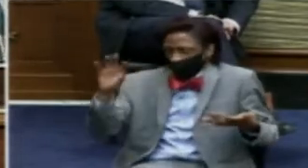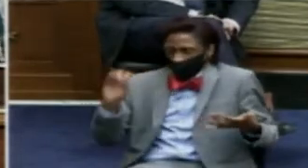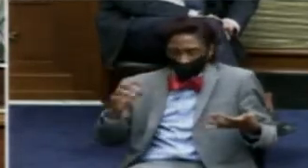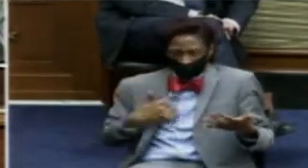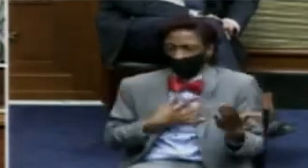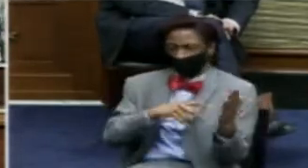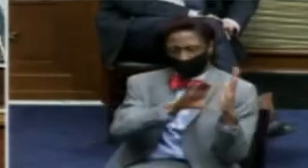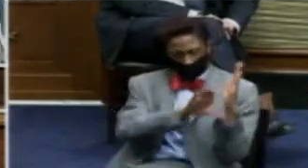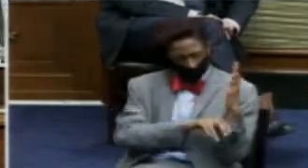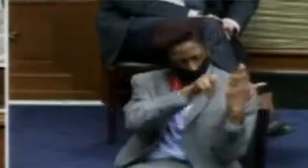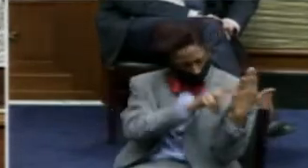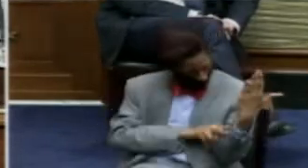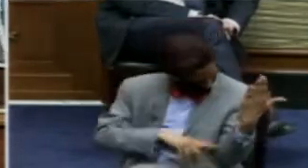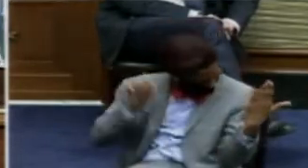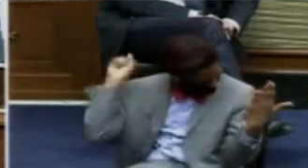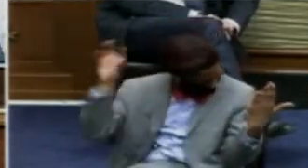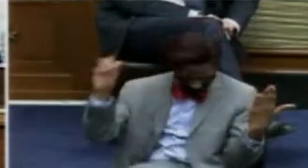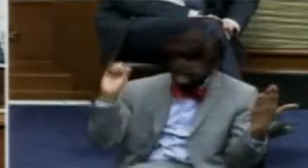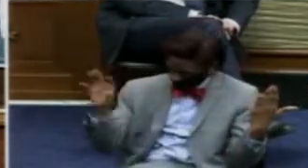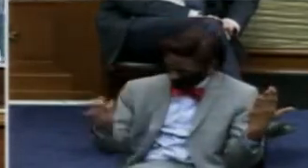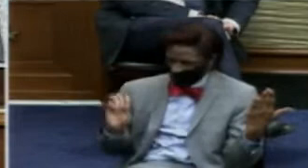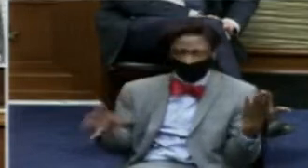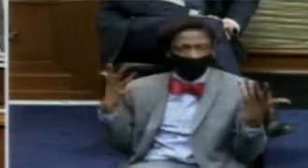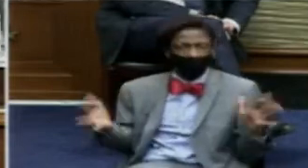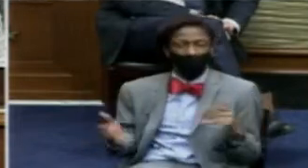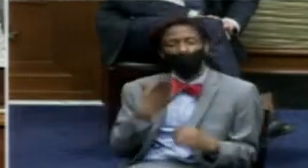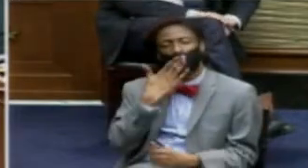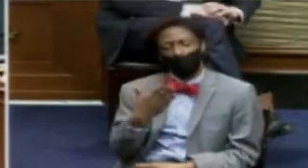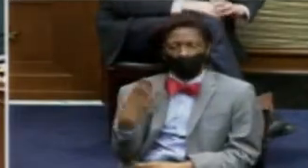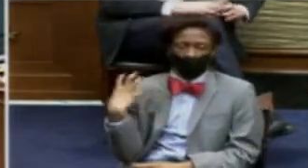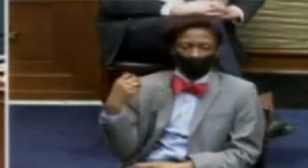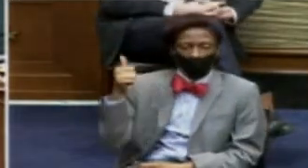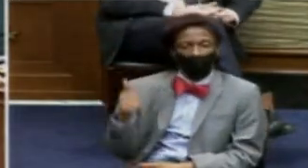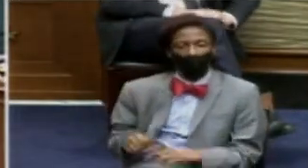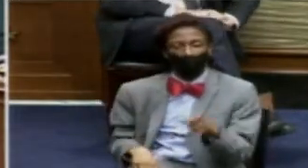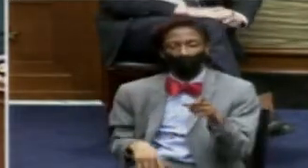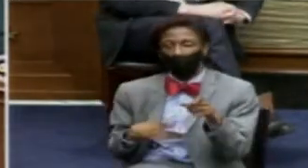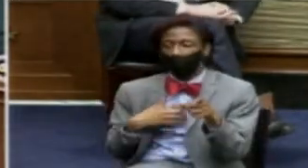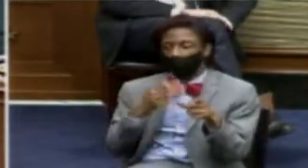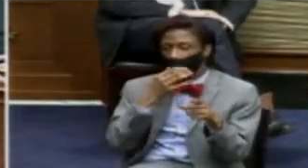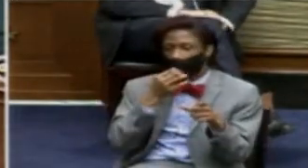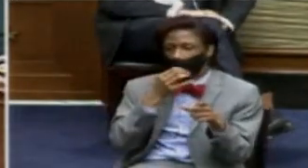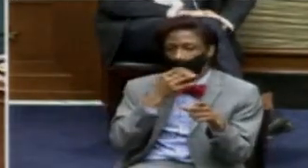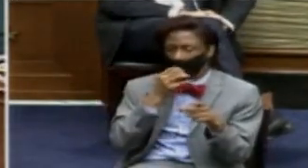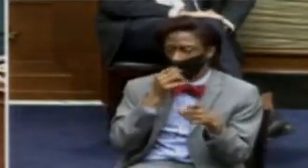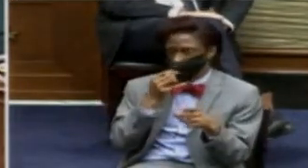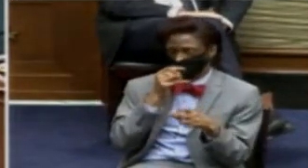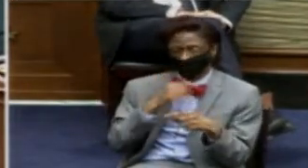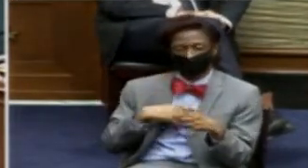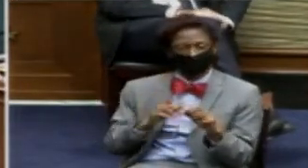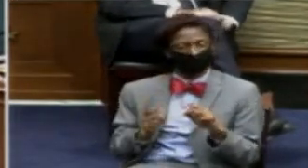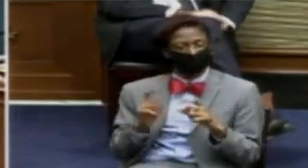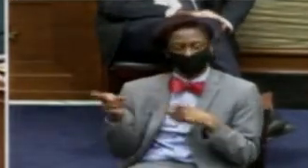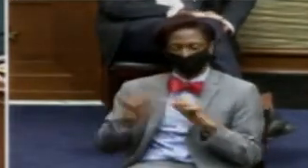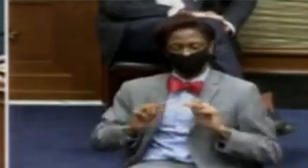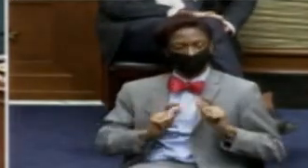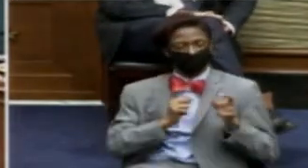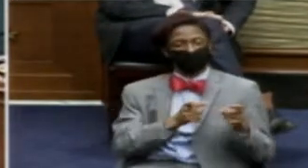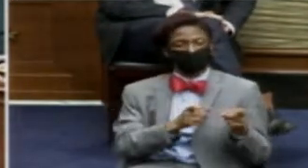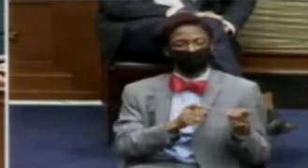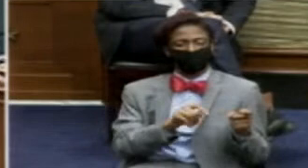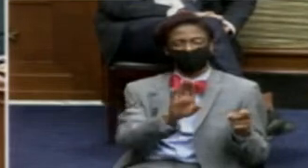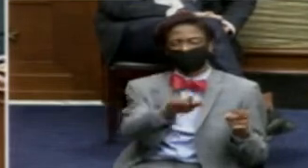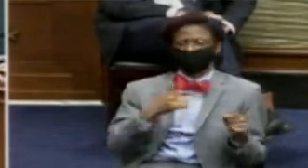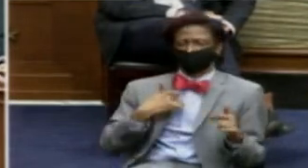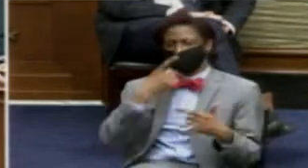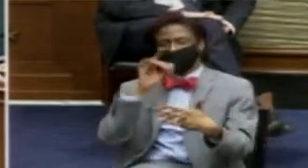the Constitution. I thank you, Madam Chair. May I The respond to that? gentlelady yields back. The gentleman from Arizona, Mr. Gosar, May I is respond